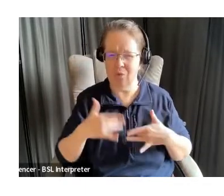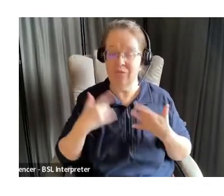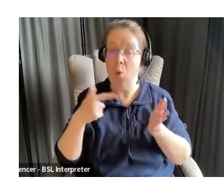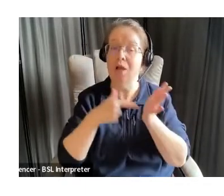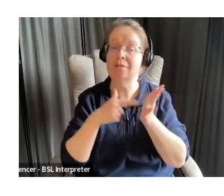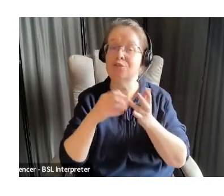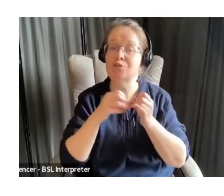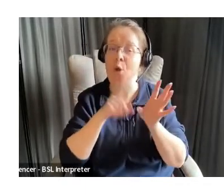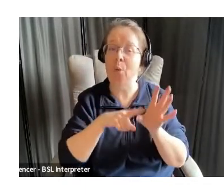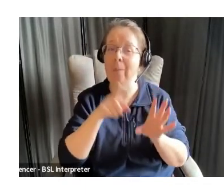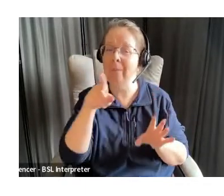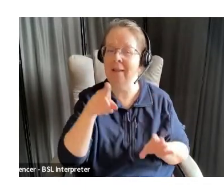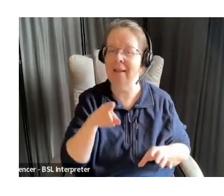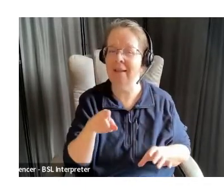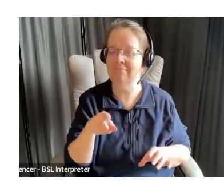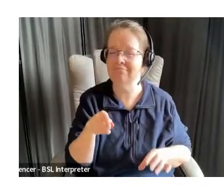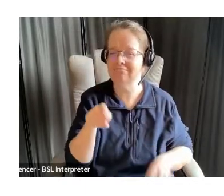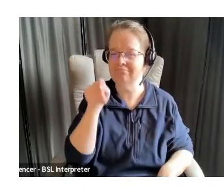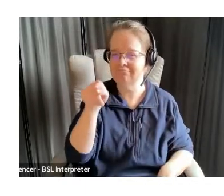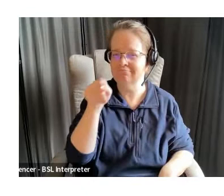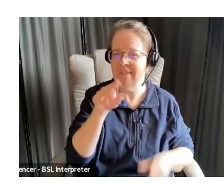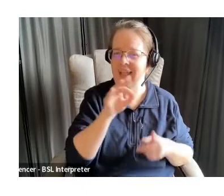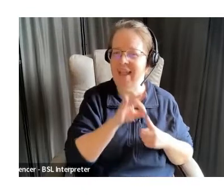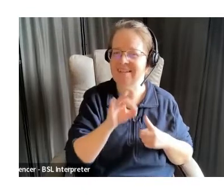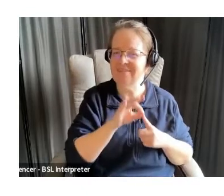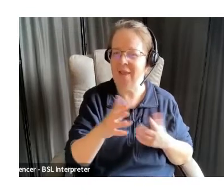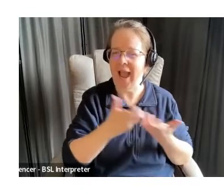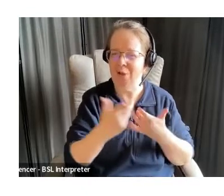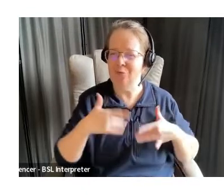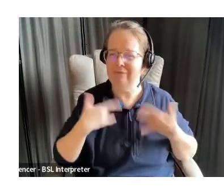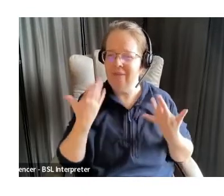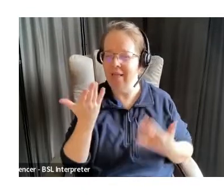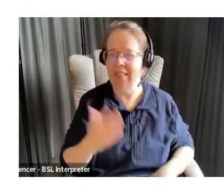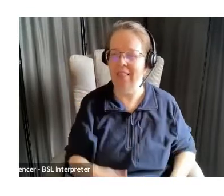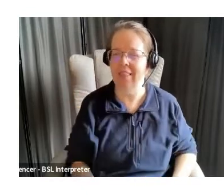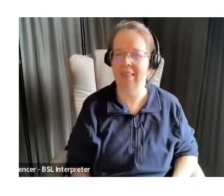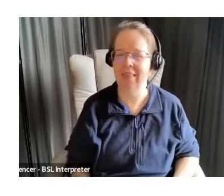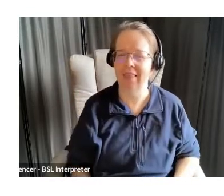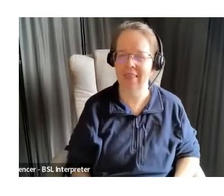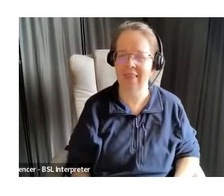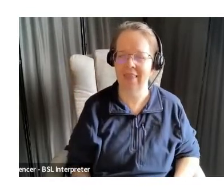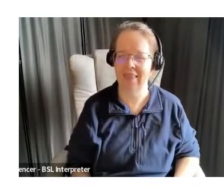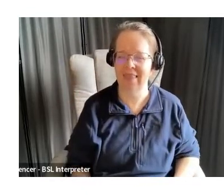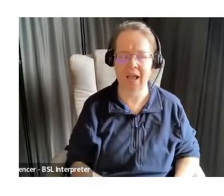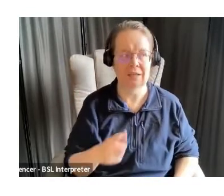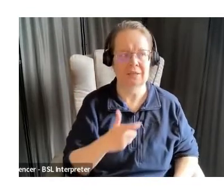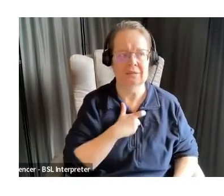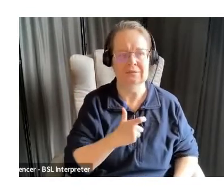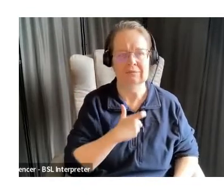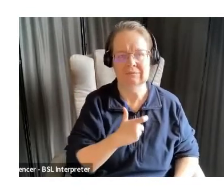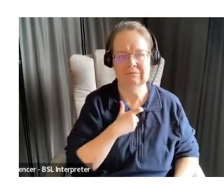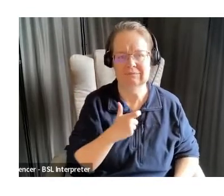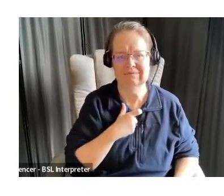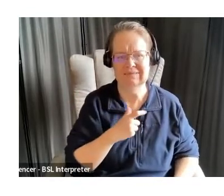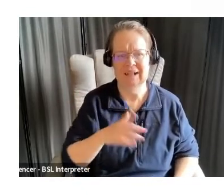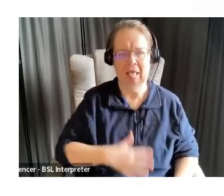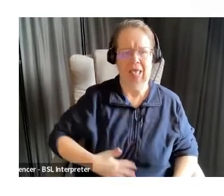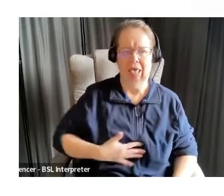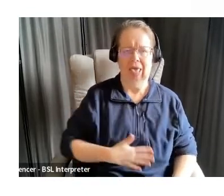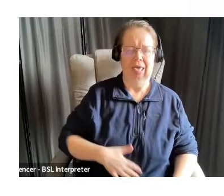Toby, what have you thought about interviews in the past, and how have you felt? General dread, feeling a bit